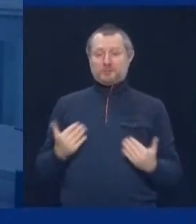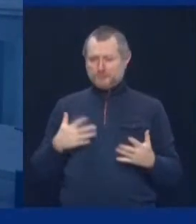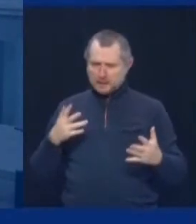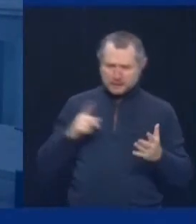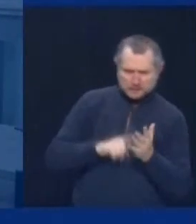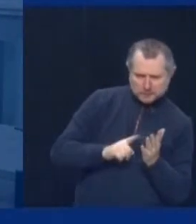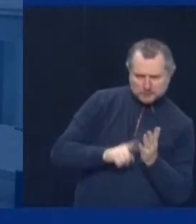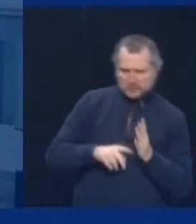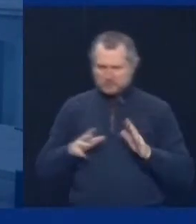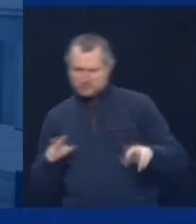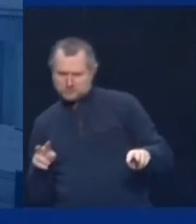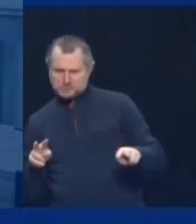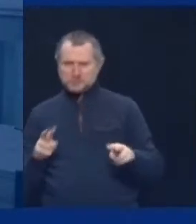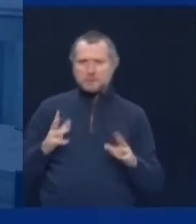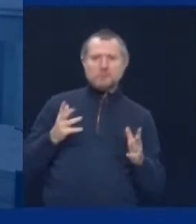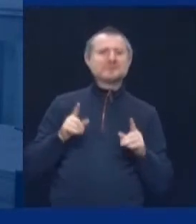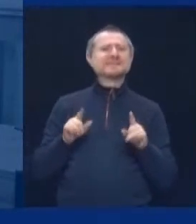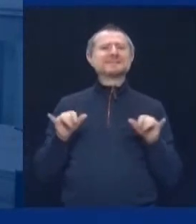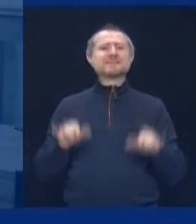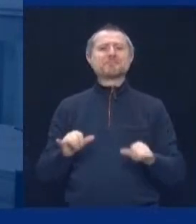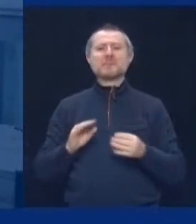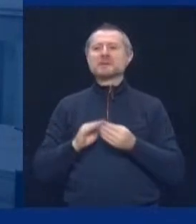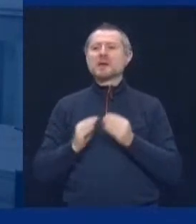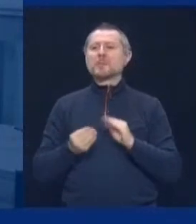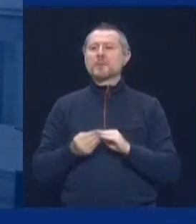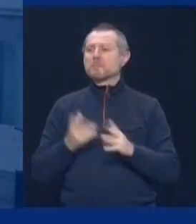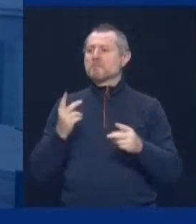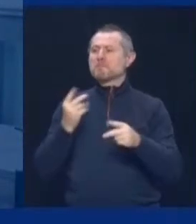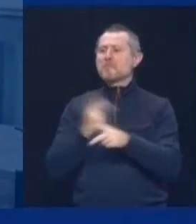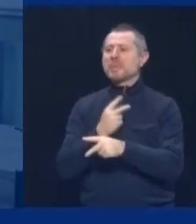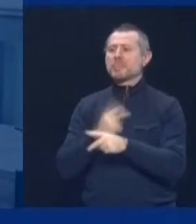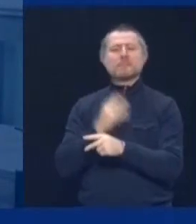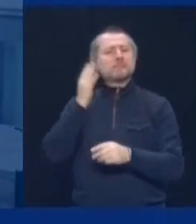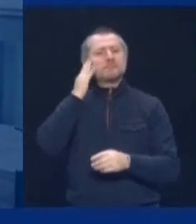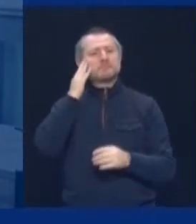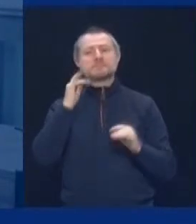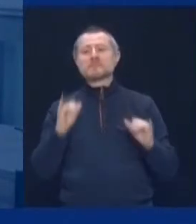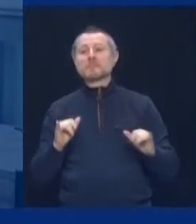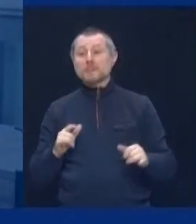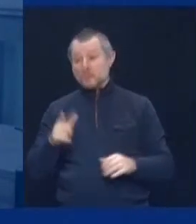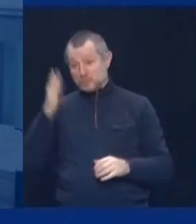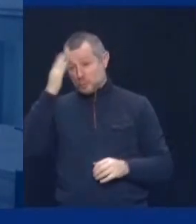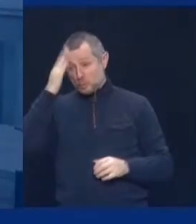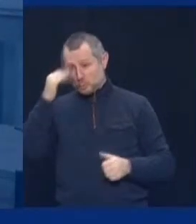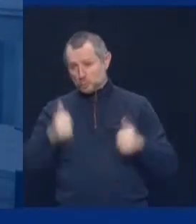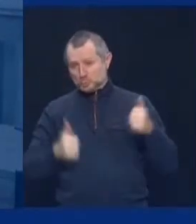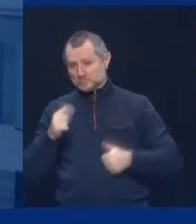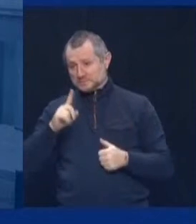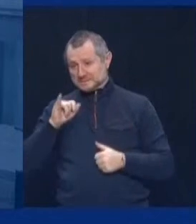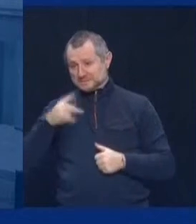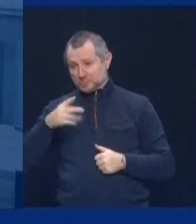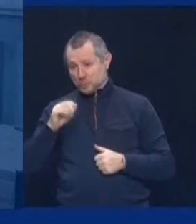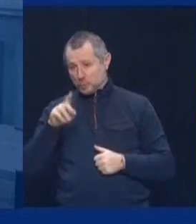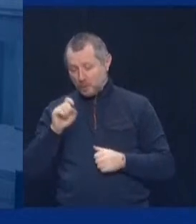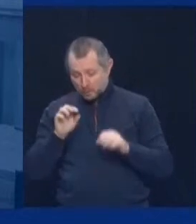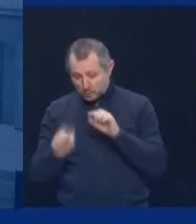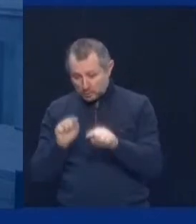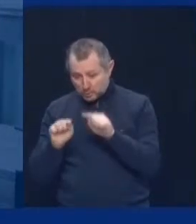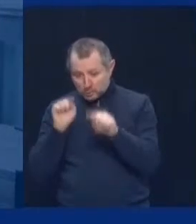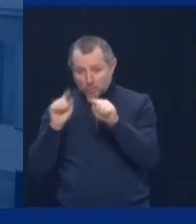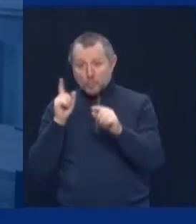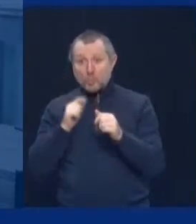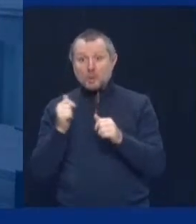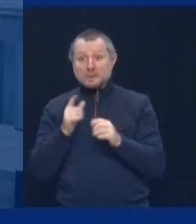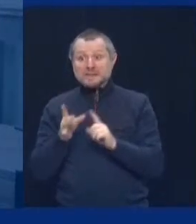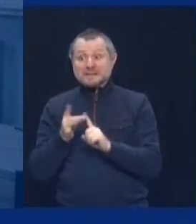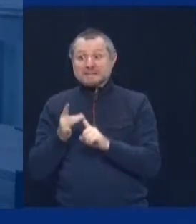math that we're looking at. They know what zip code they're in. Look at the increase in your zip code, factor